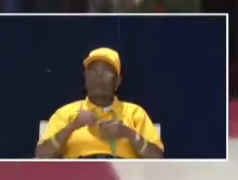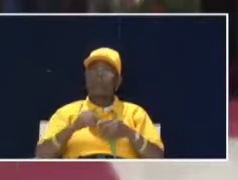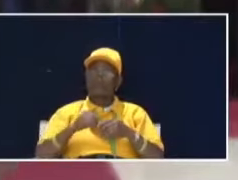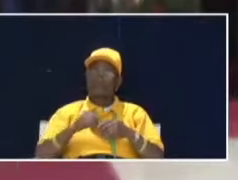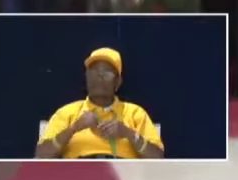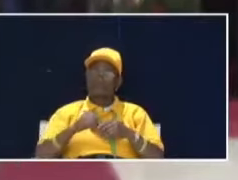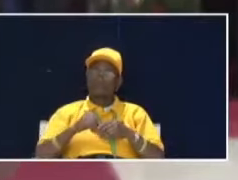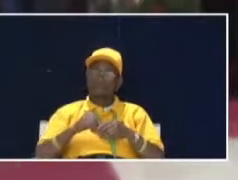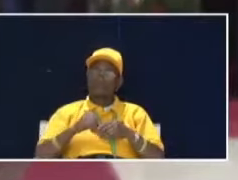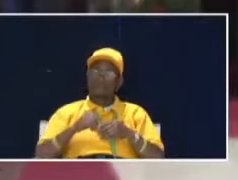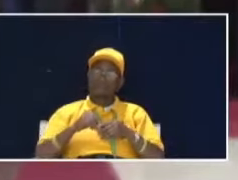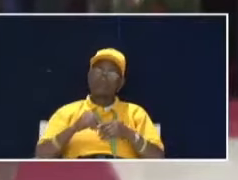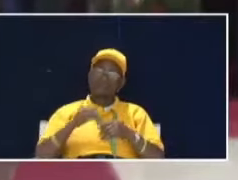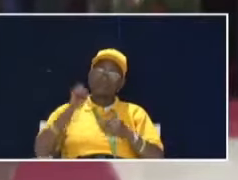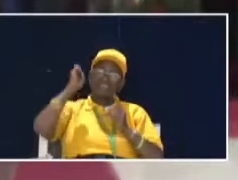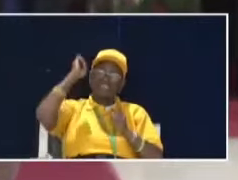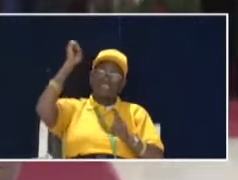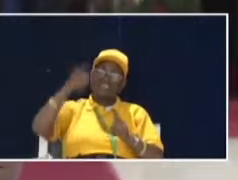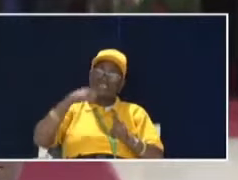He said, you are knocking at a door.